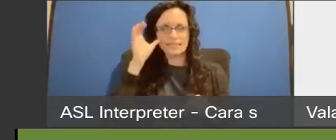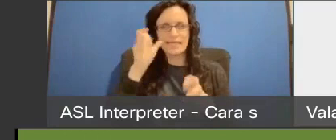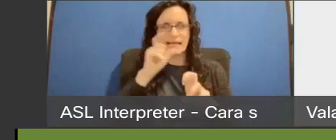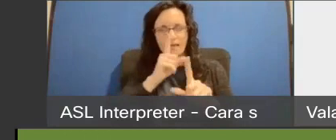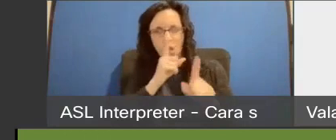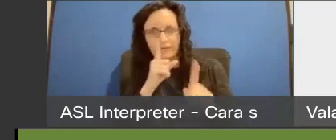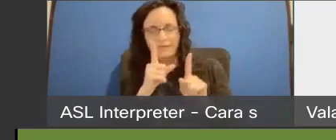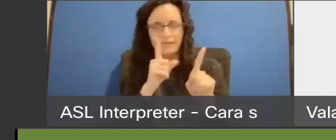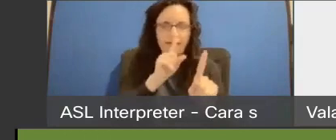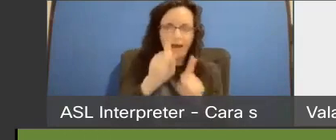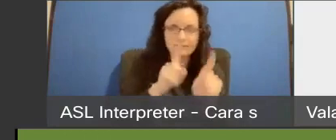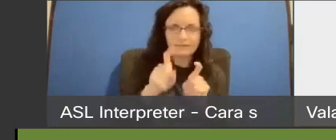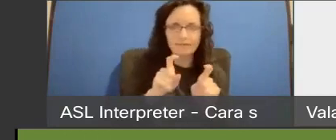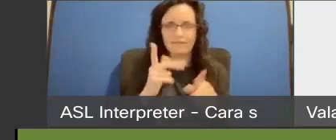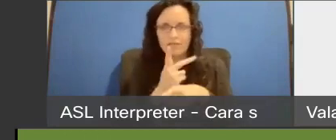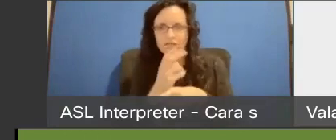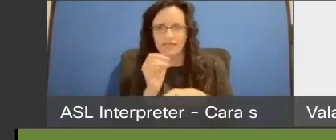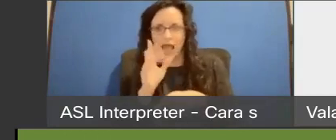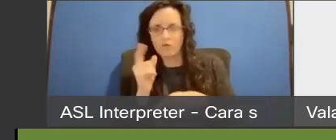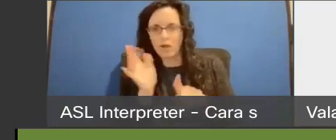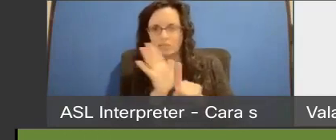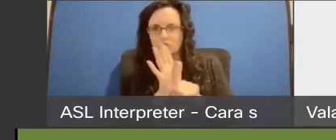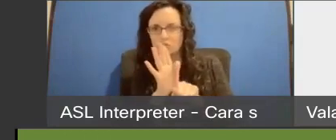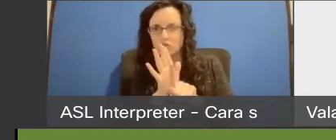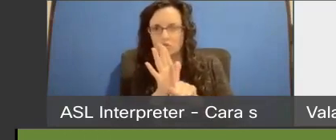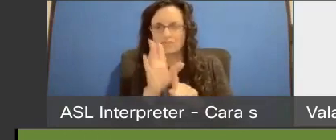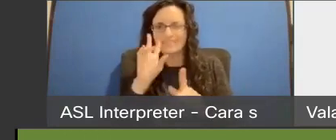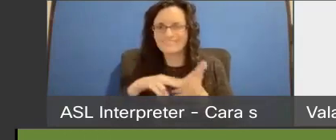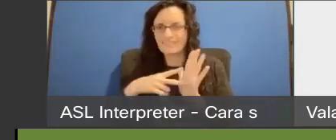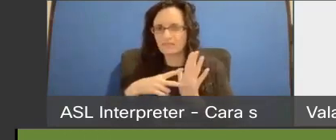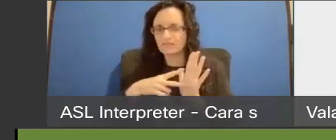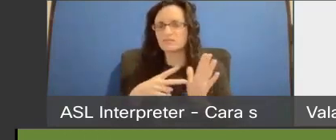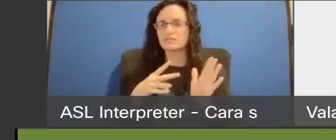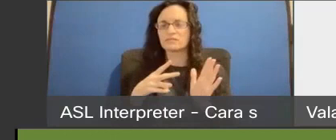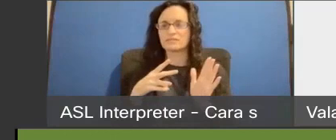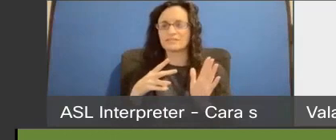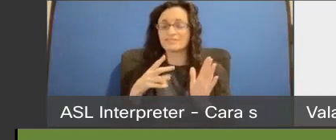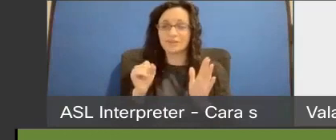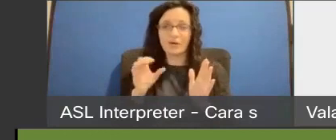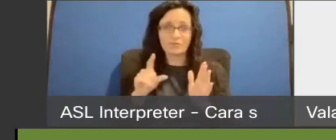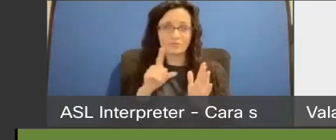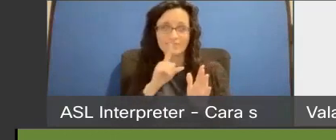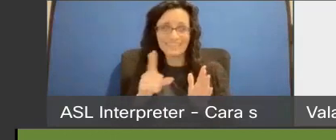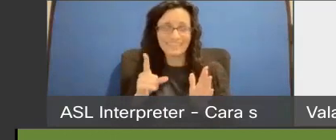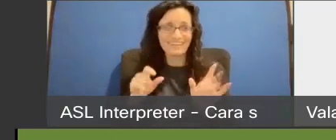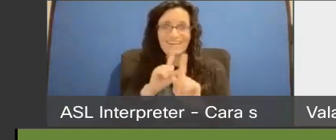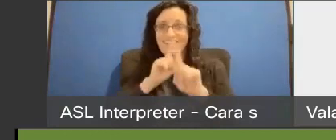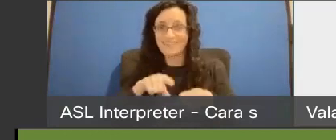discovering, and figuring out the intent, which makes it hard. And I guess the answer is it depends on this one, right?